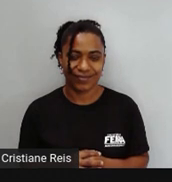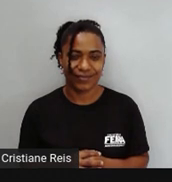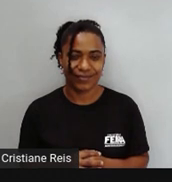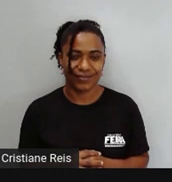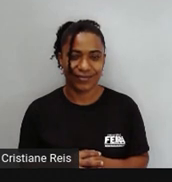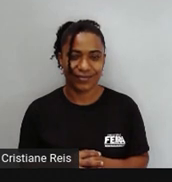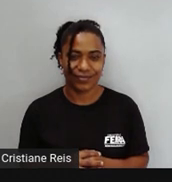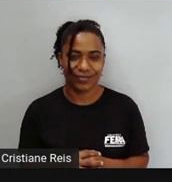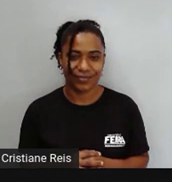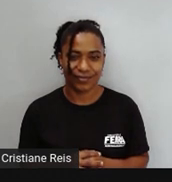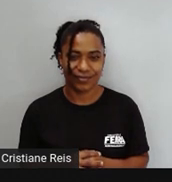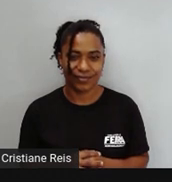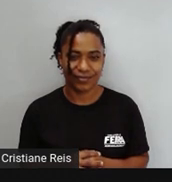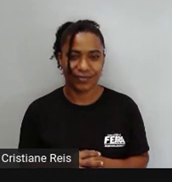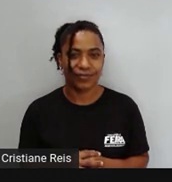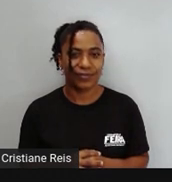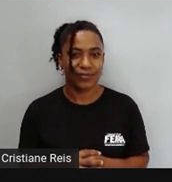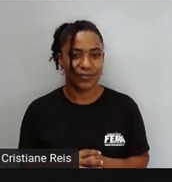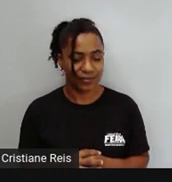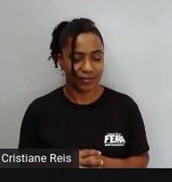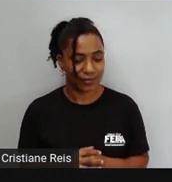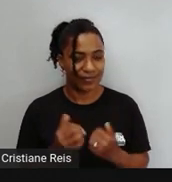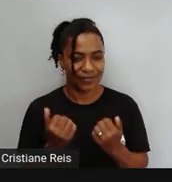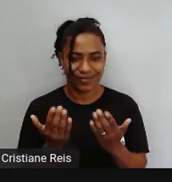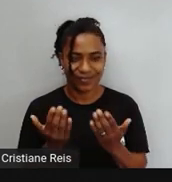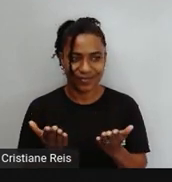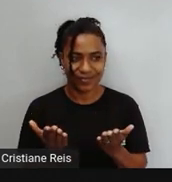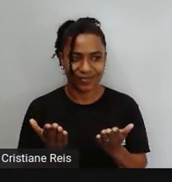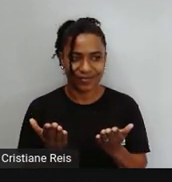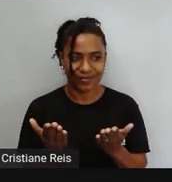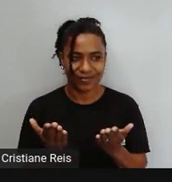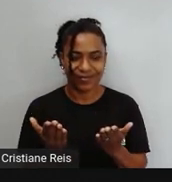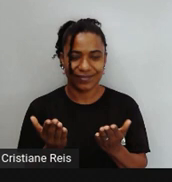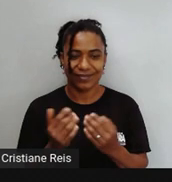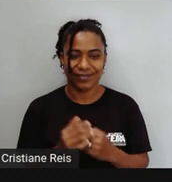4. 9 minus or less 4